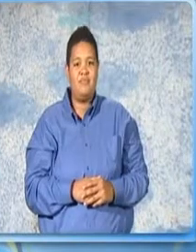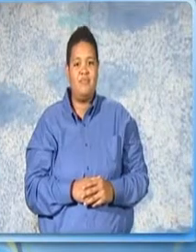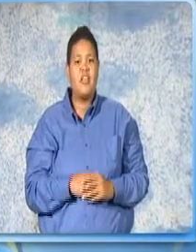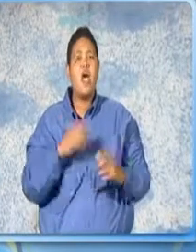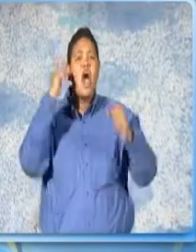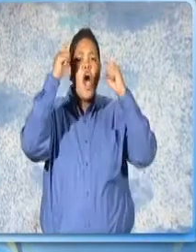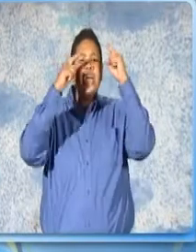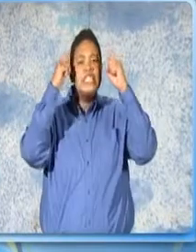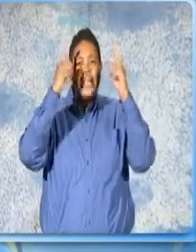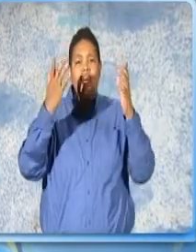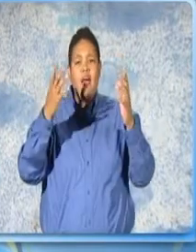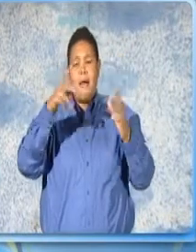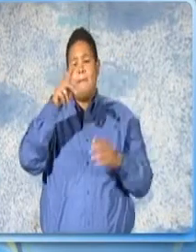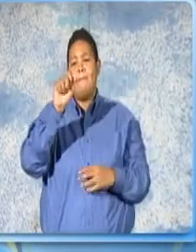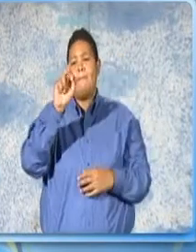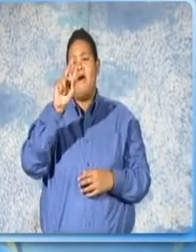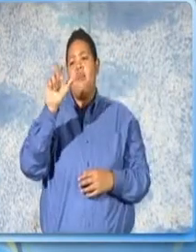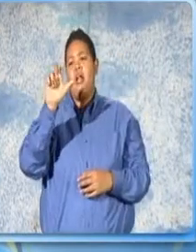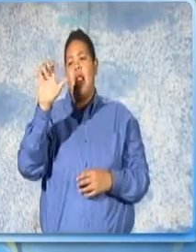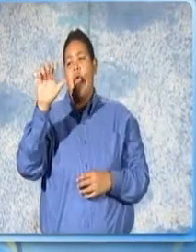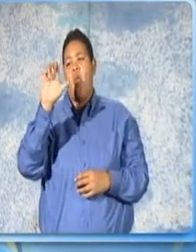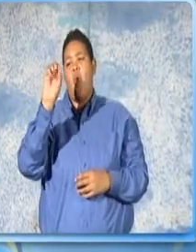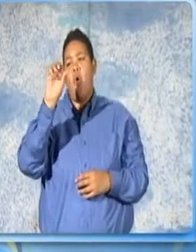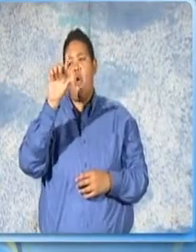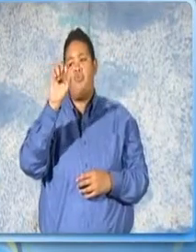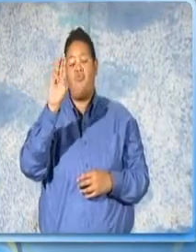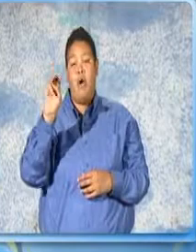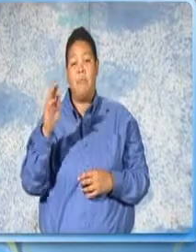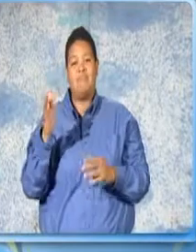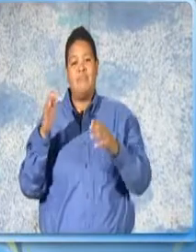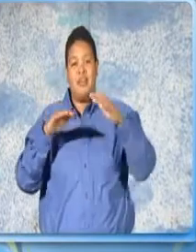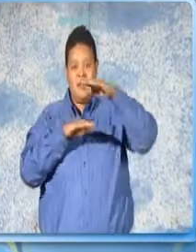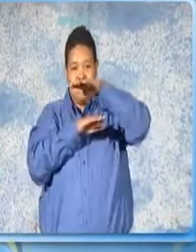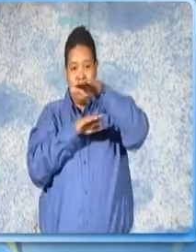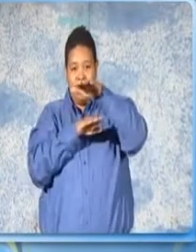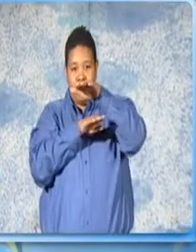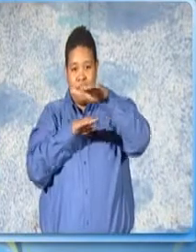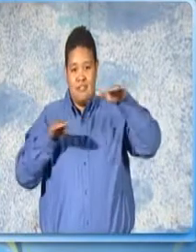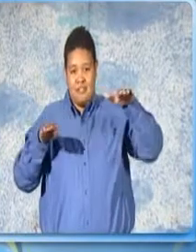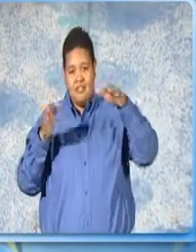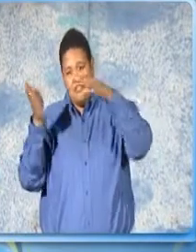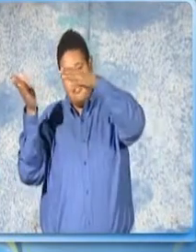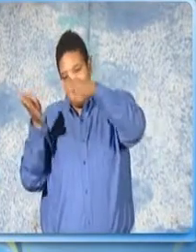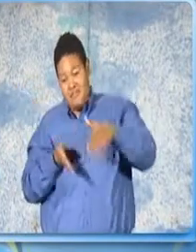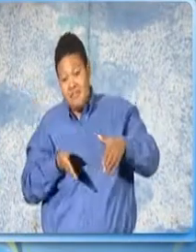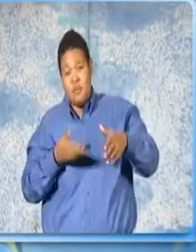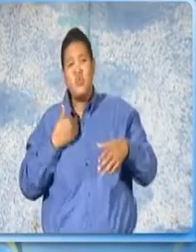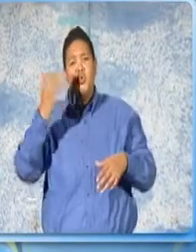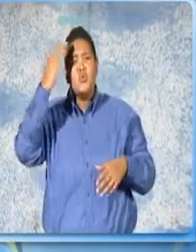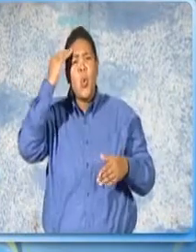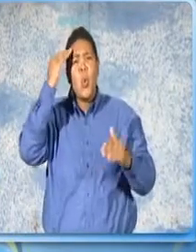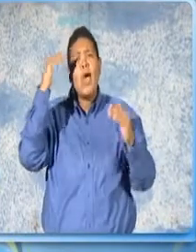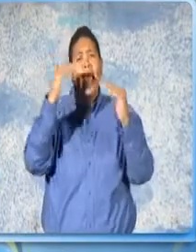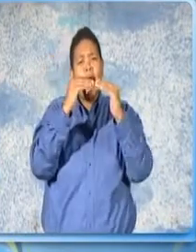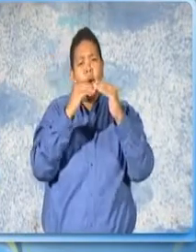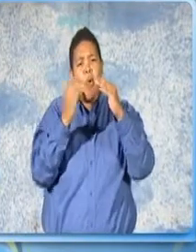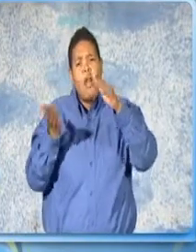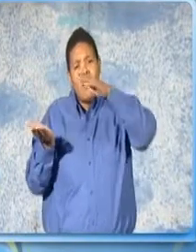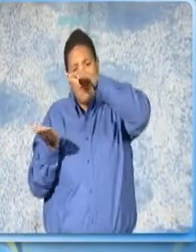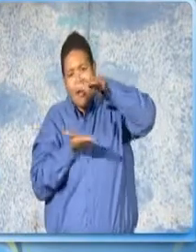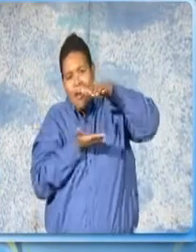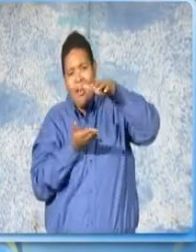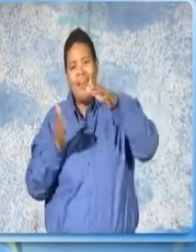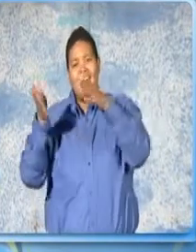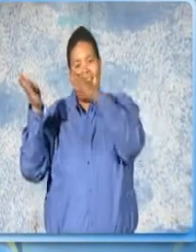Consider a parallelogram. We know that opposite sides are parallel and equal, but that also seems like a